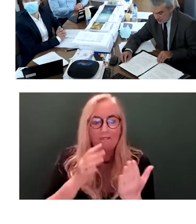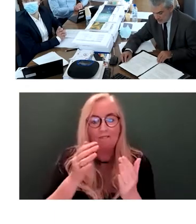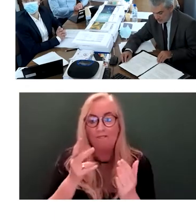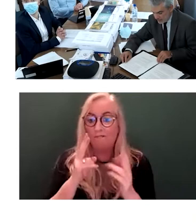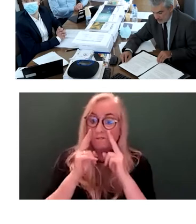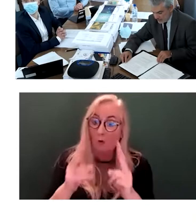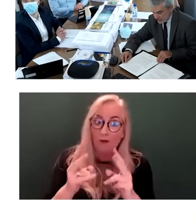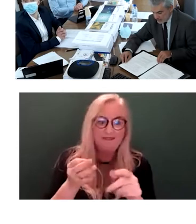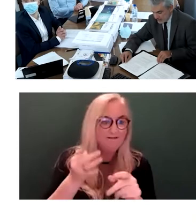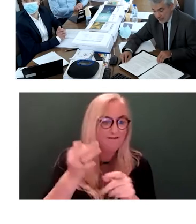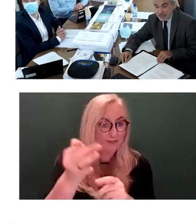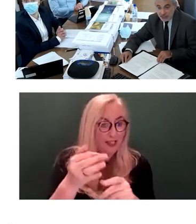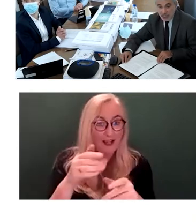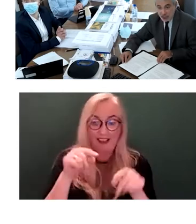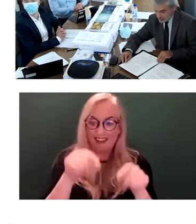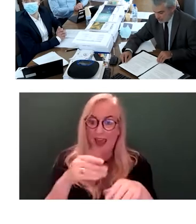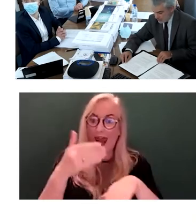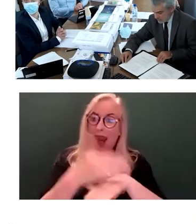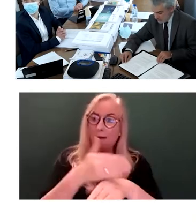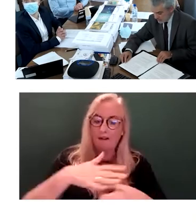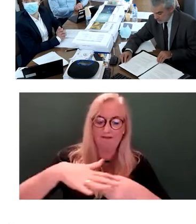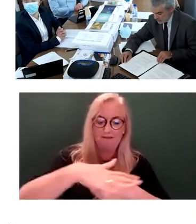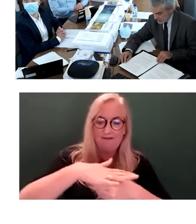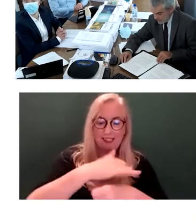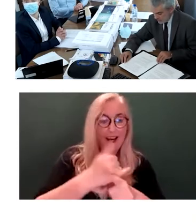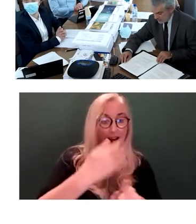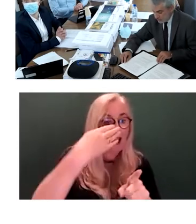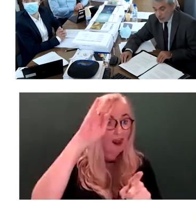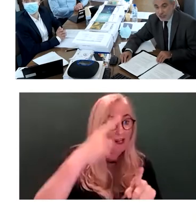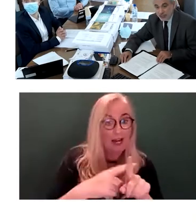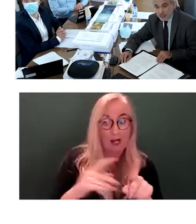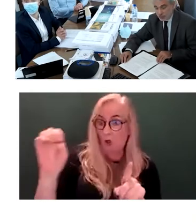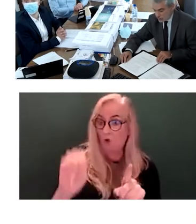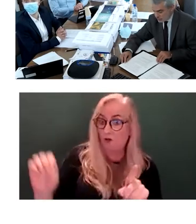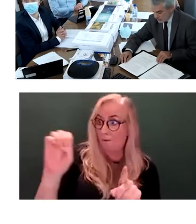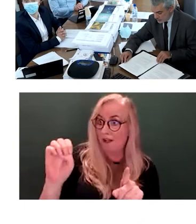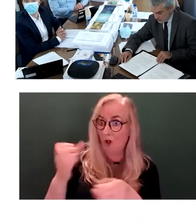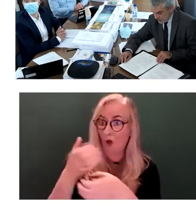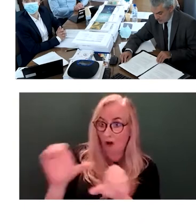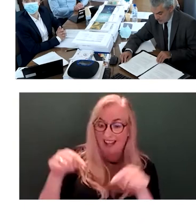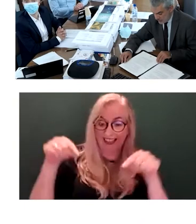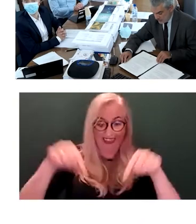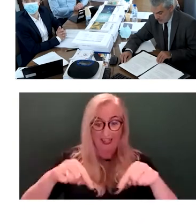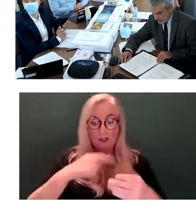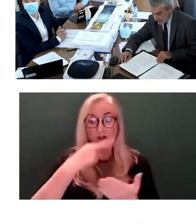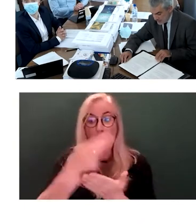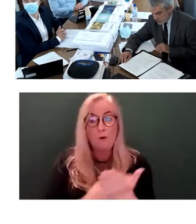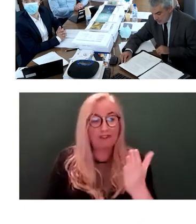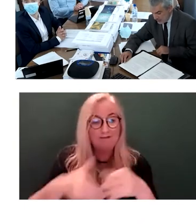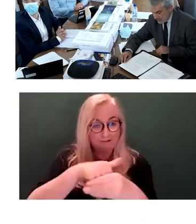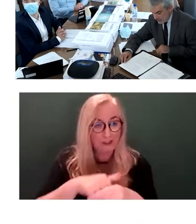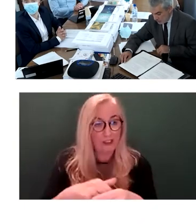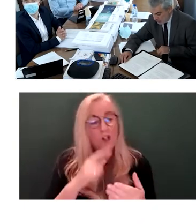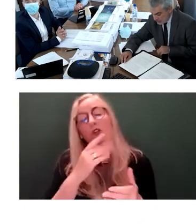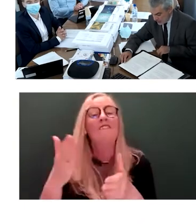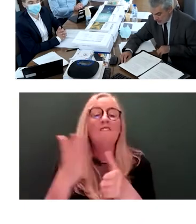integration of people with disability in Ireland and actually across the OECD countries, for which this report, of course, builds on. First,